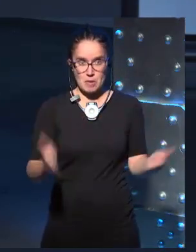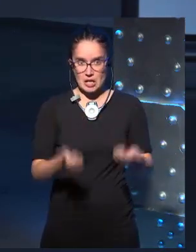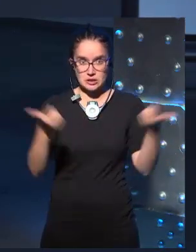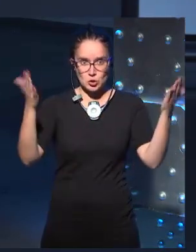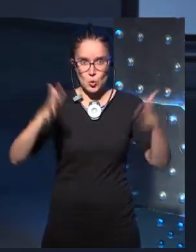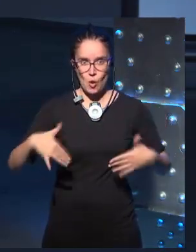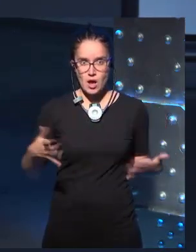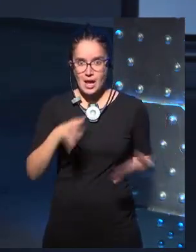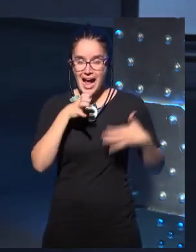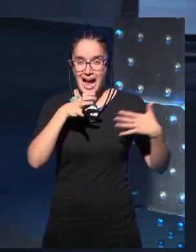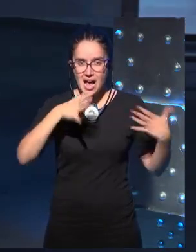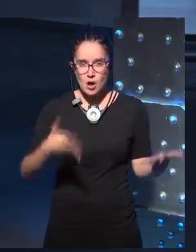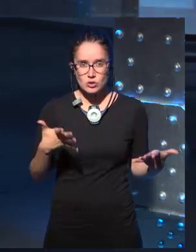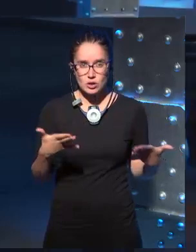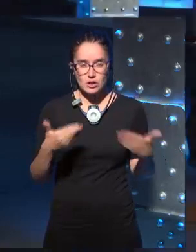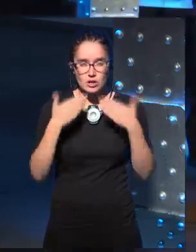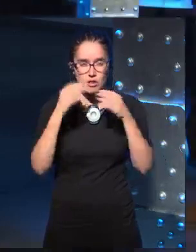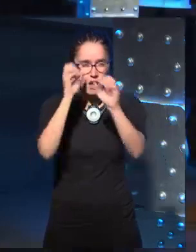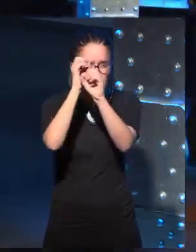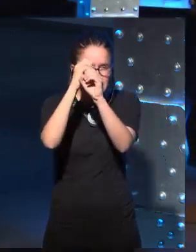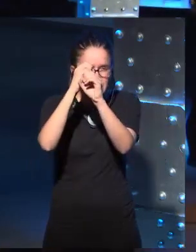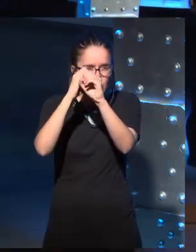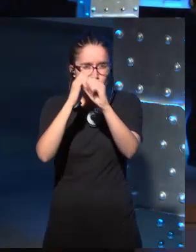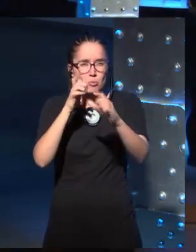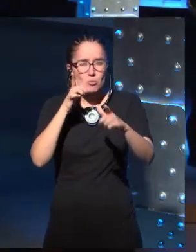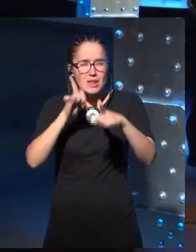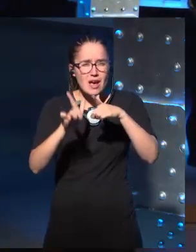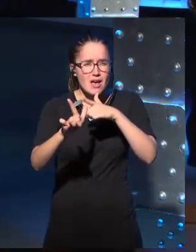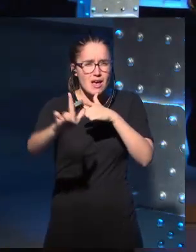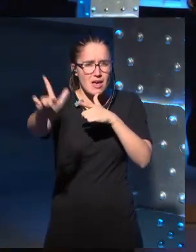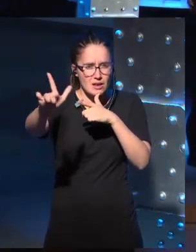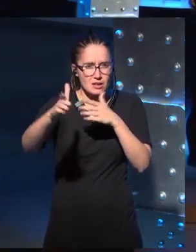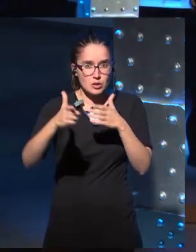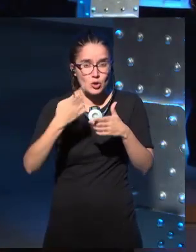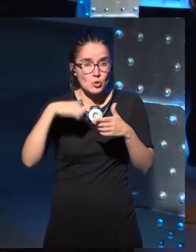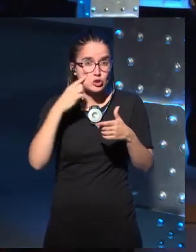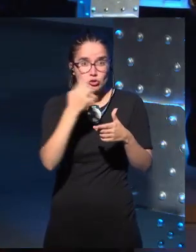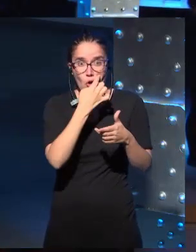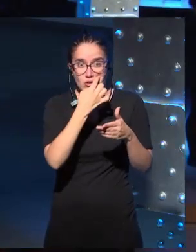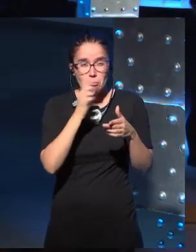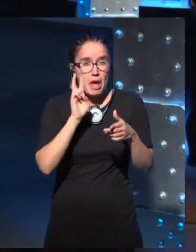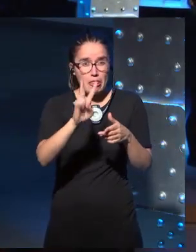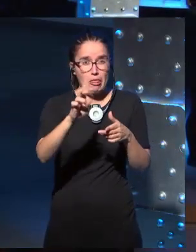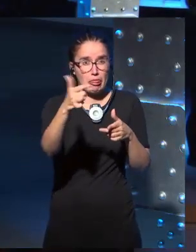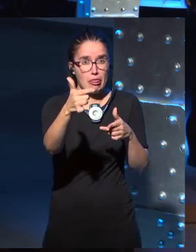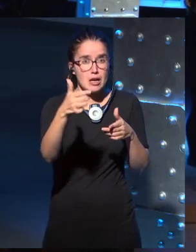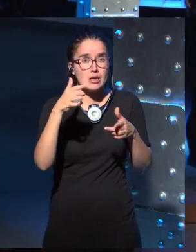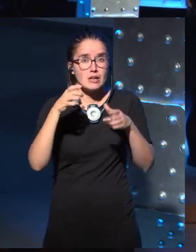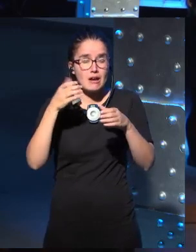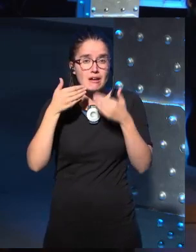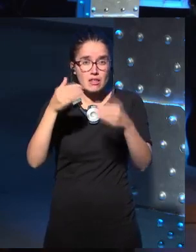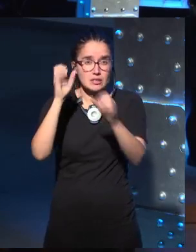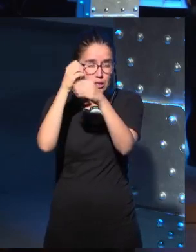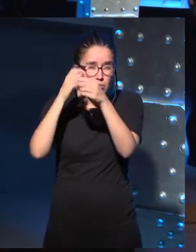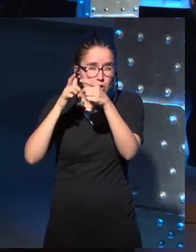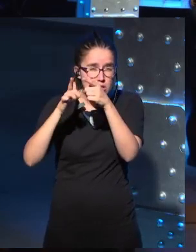telescopes. And with telescopes, we can see further than the eye. And when you use a telescope and zoom in, what do you see? You